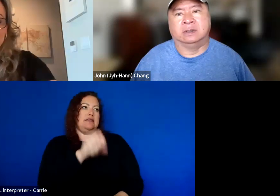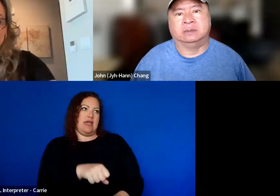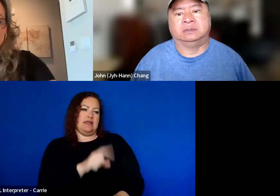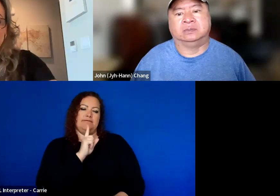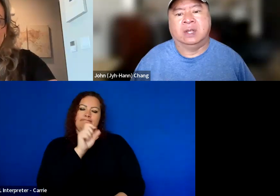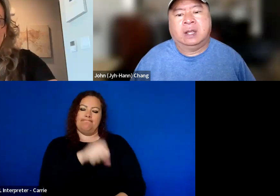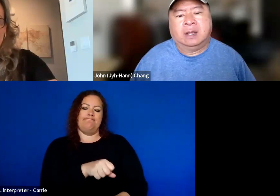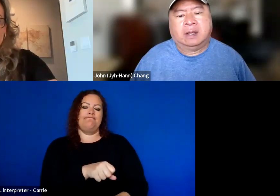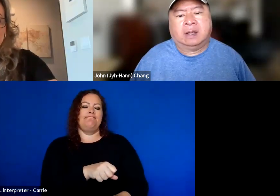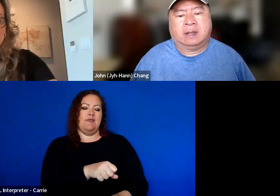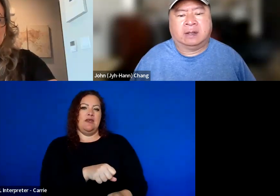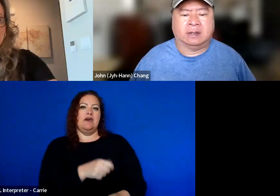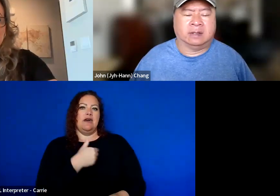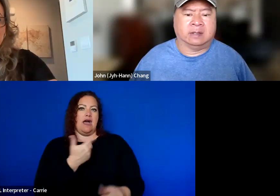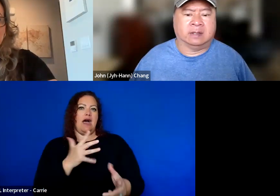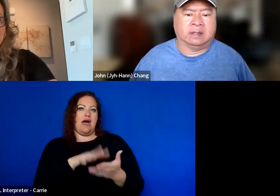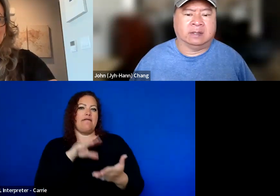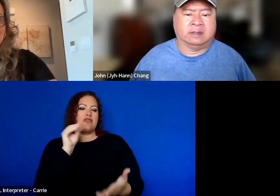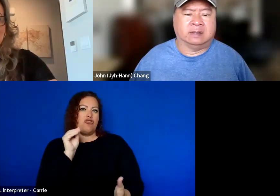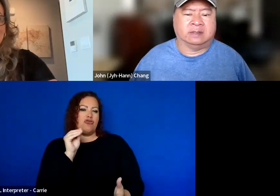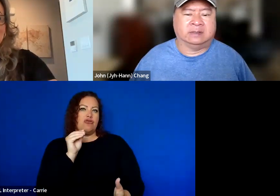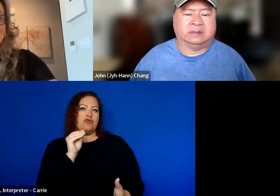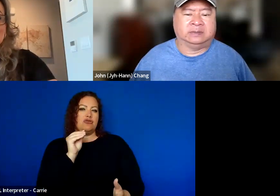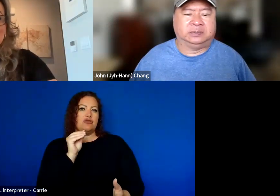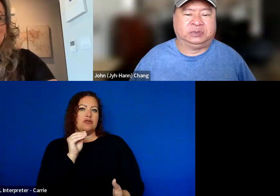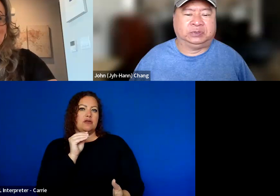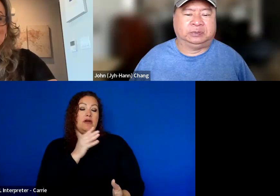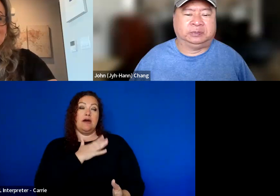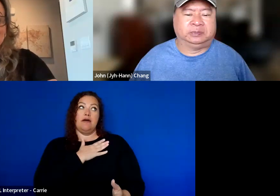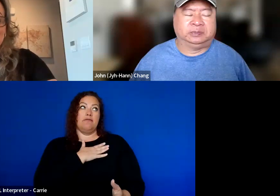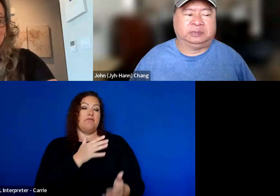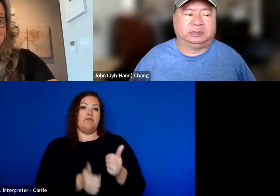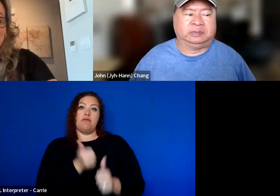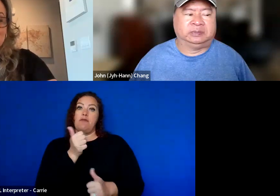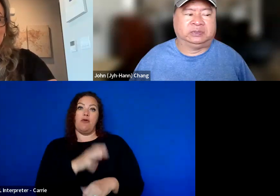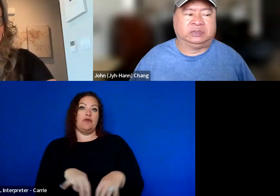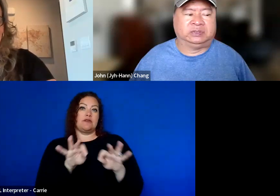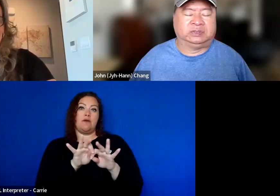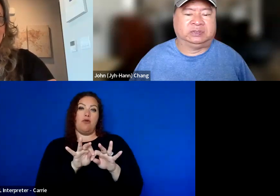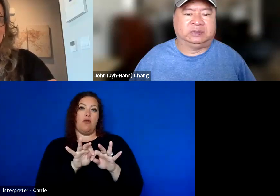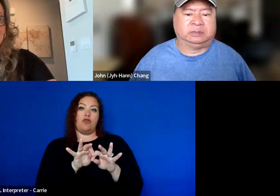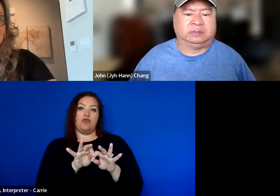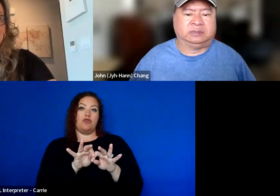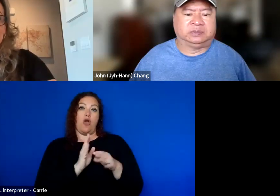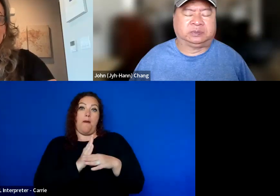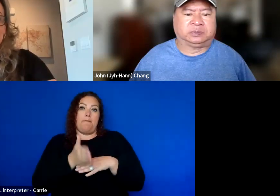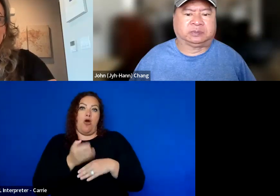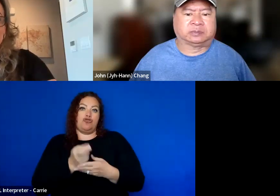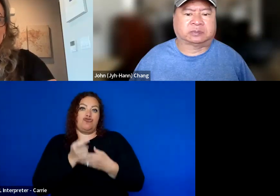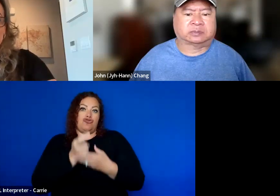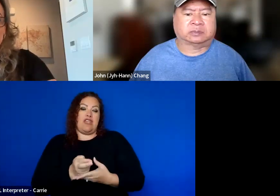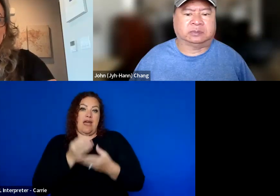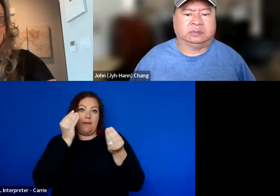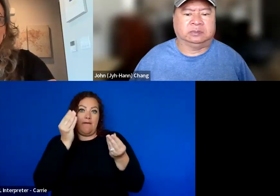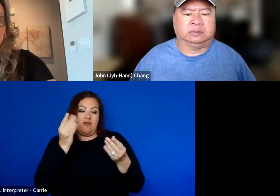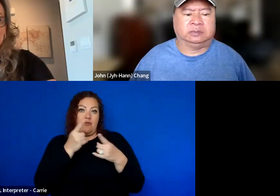Absolutely. I've learned my most important post-rehab information from